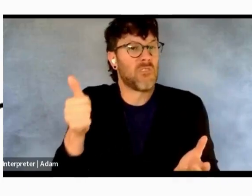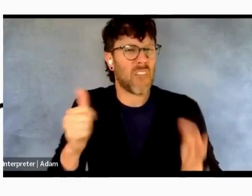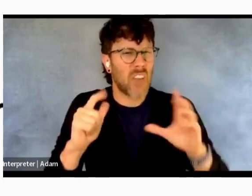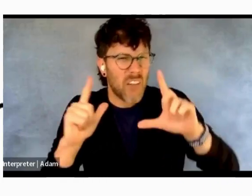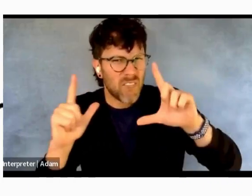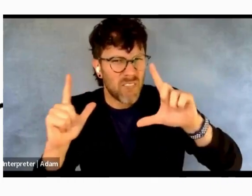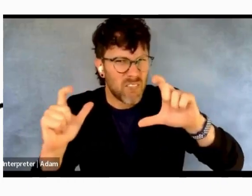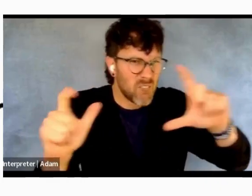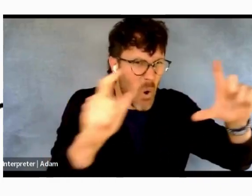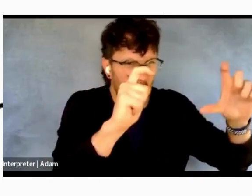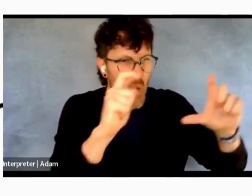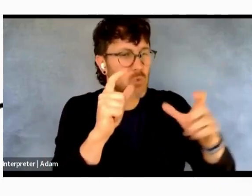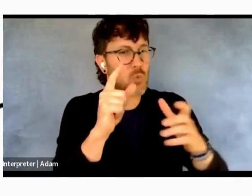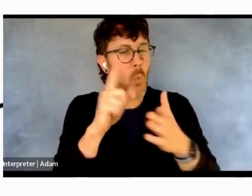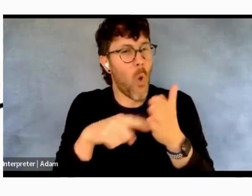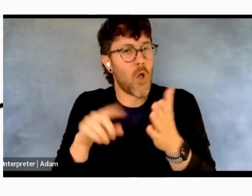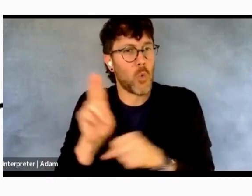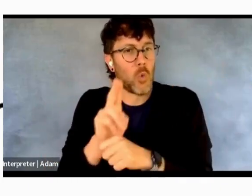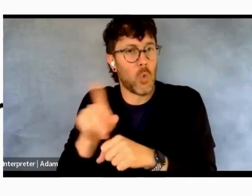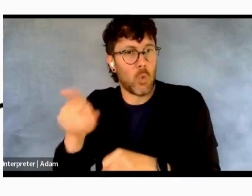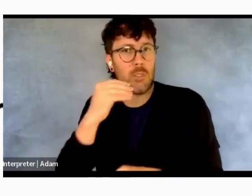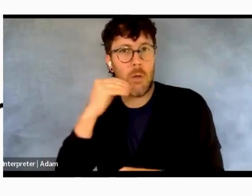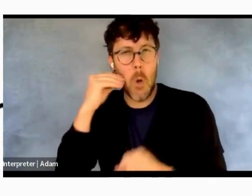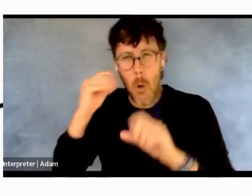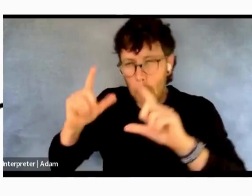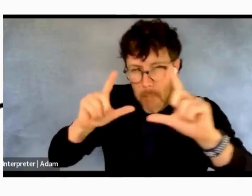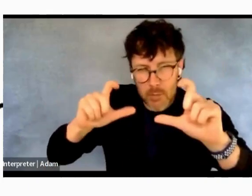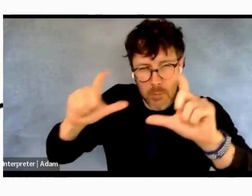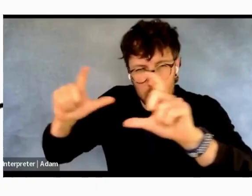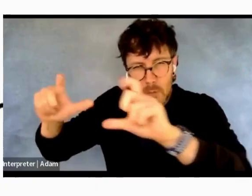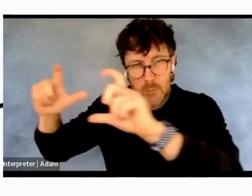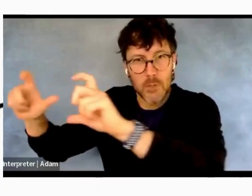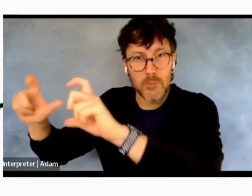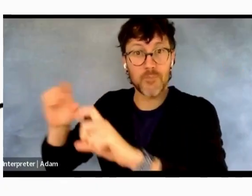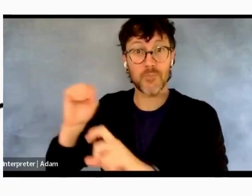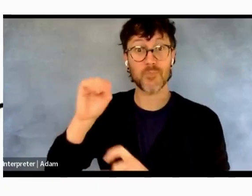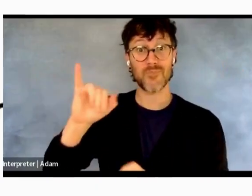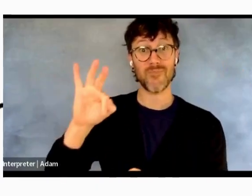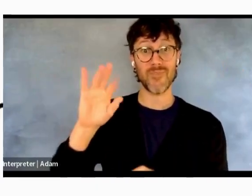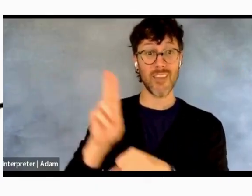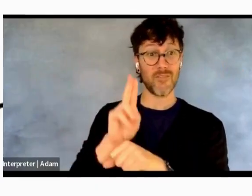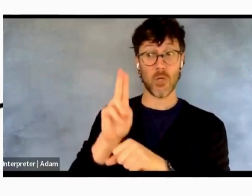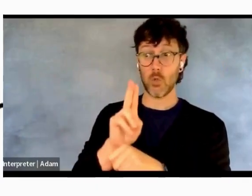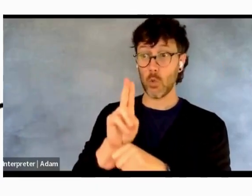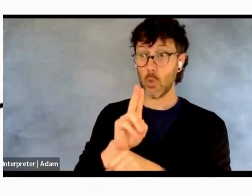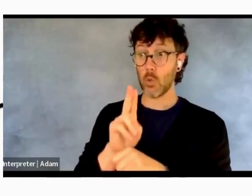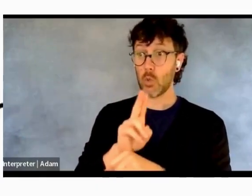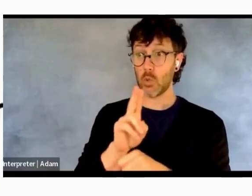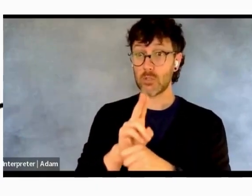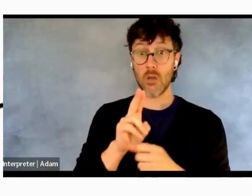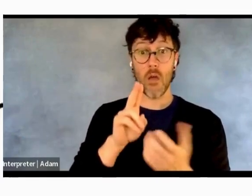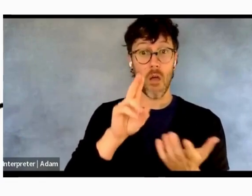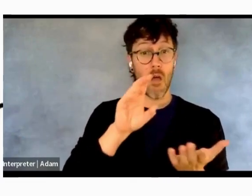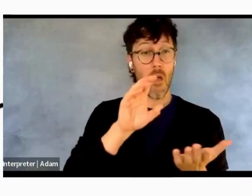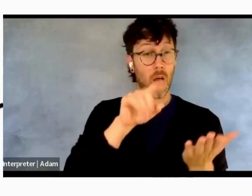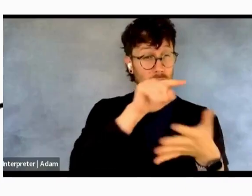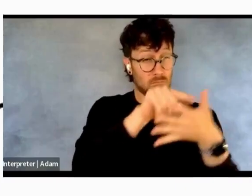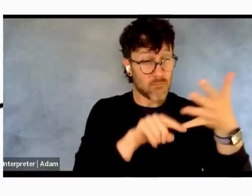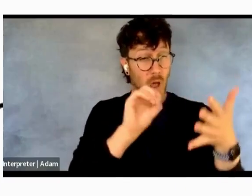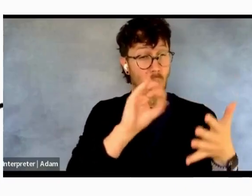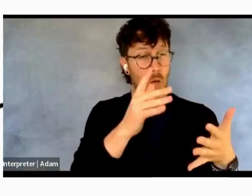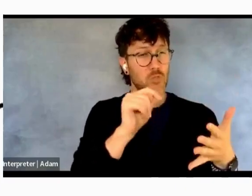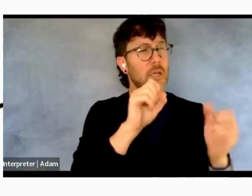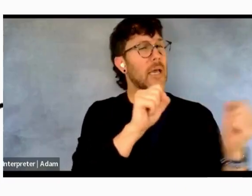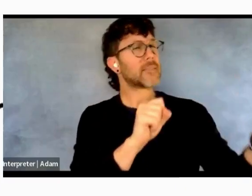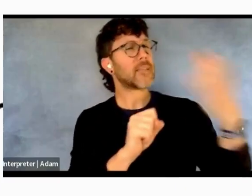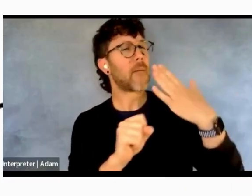that are being used at home. If they're using whole objects, have them send you an inventory of what's being used and set